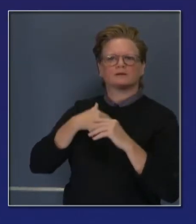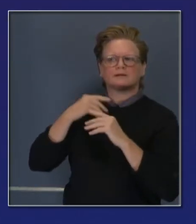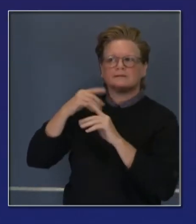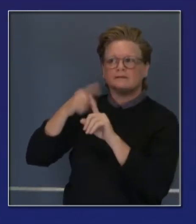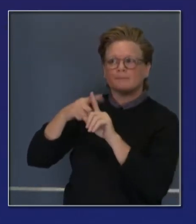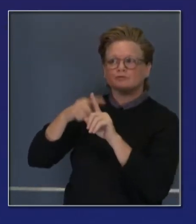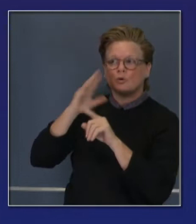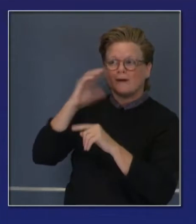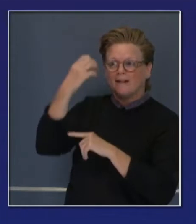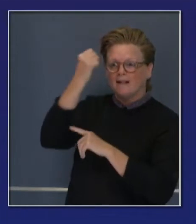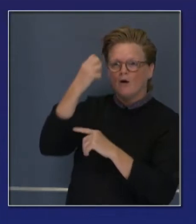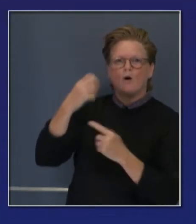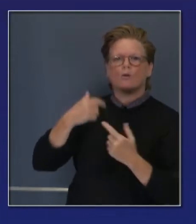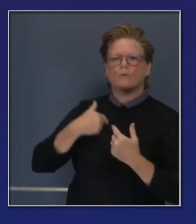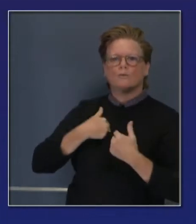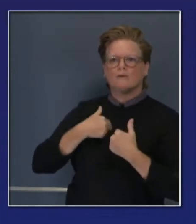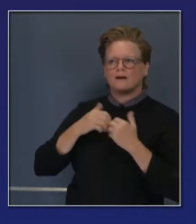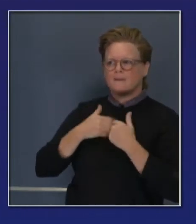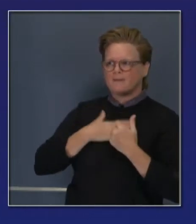are engaging in a much more